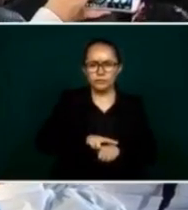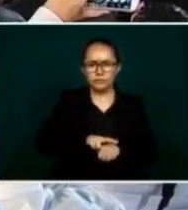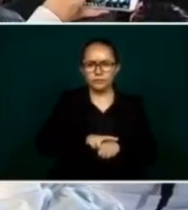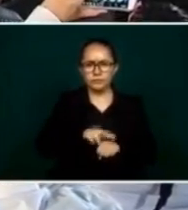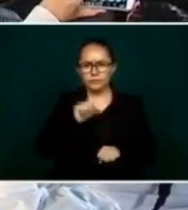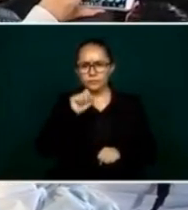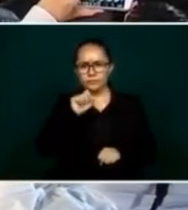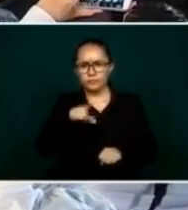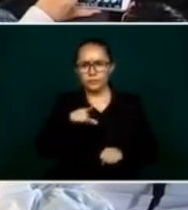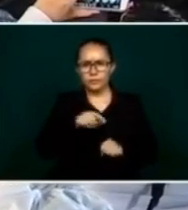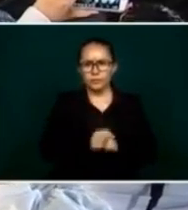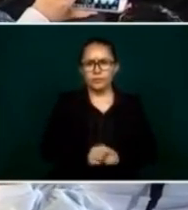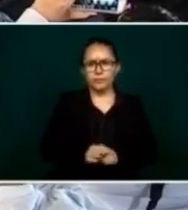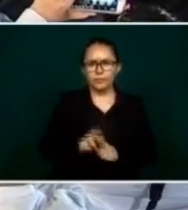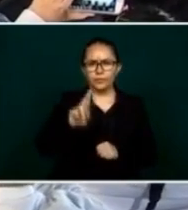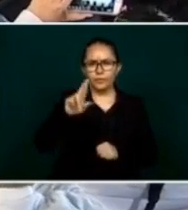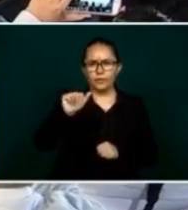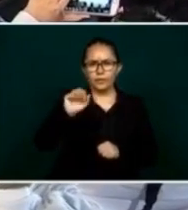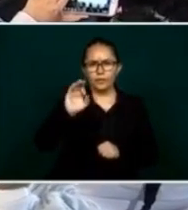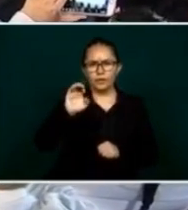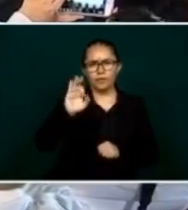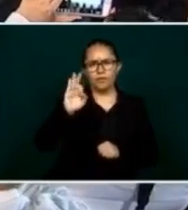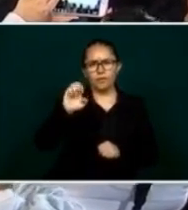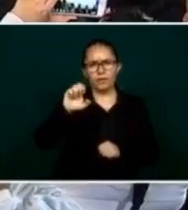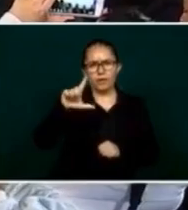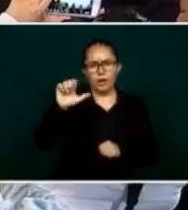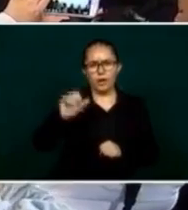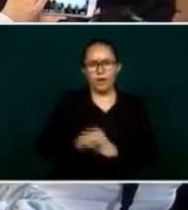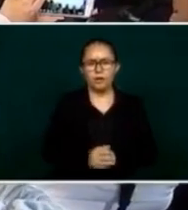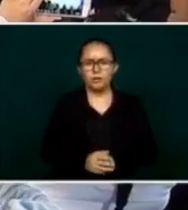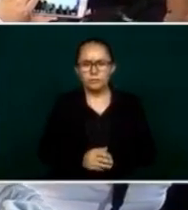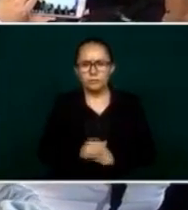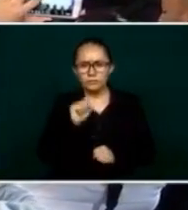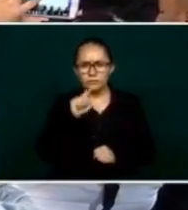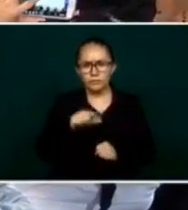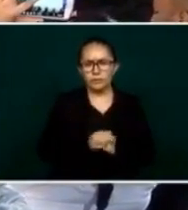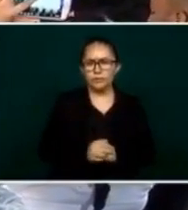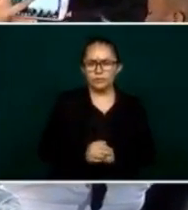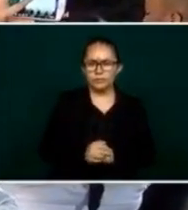is also the Secretary of Marines, Mr. Duran,